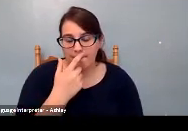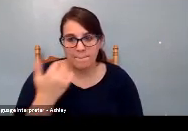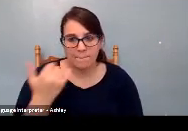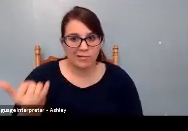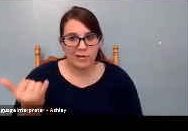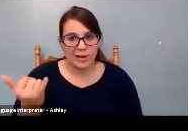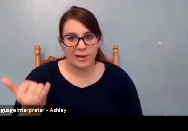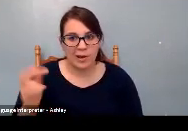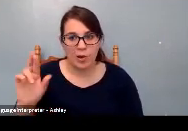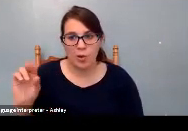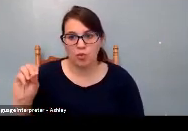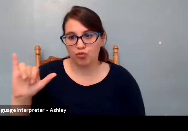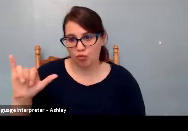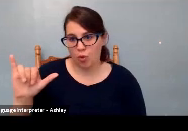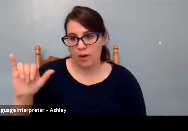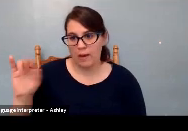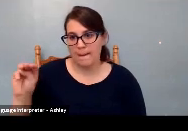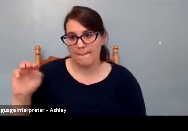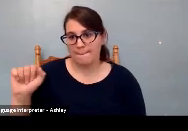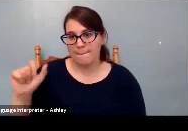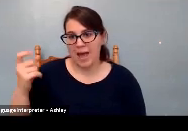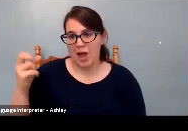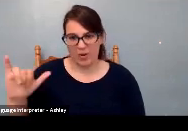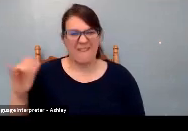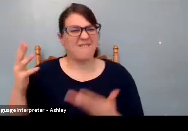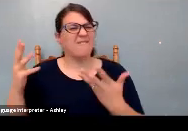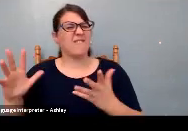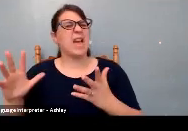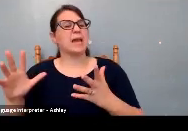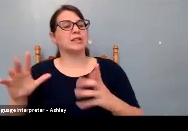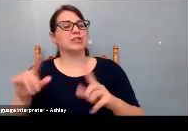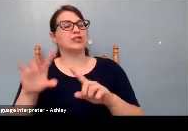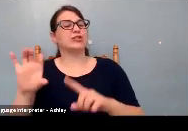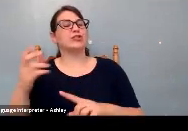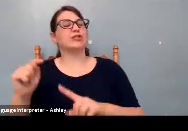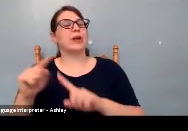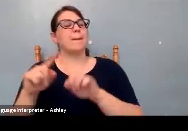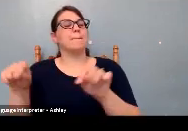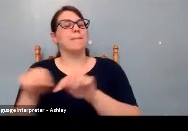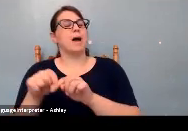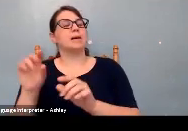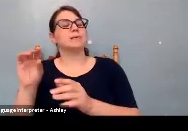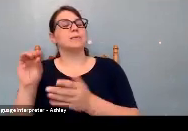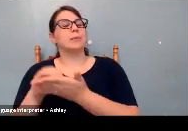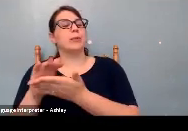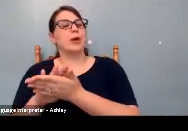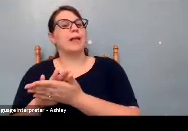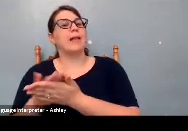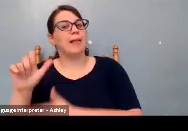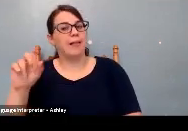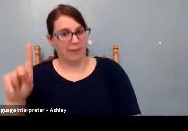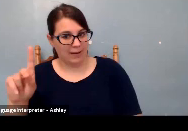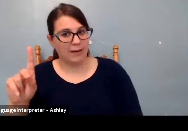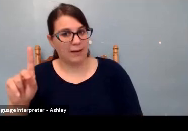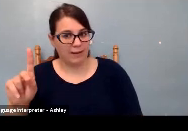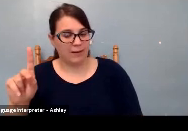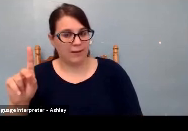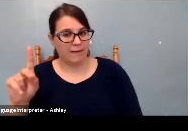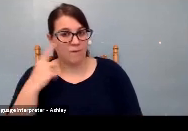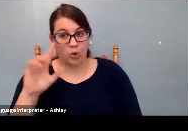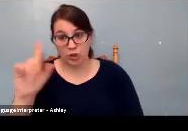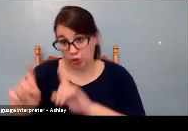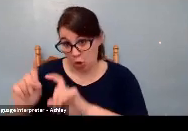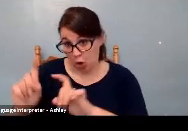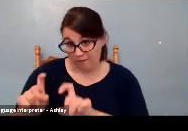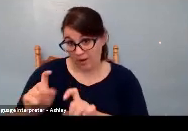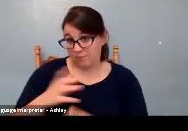Roy Mallory, he has included in the chat box a link to the survey. The link is included there. Please click